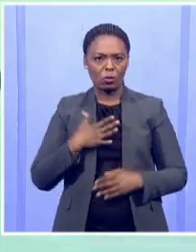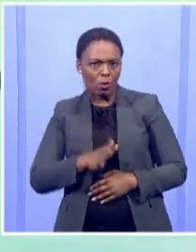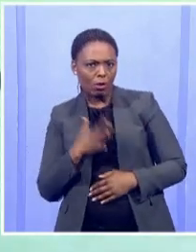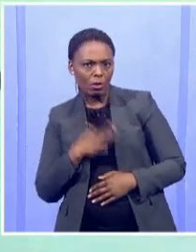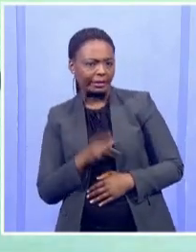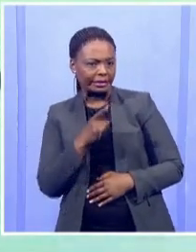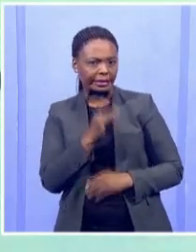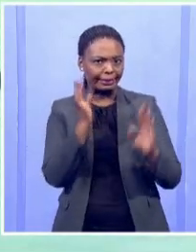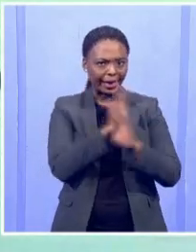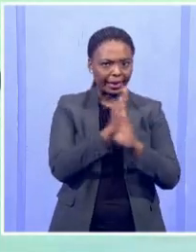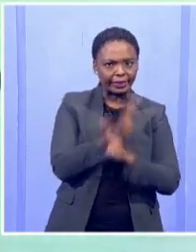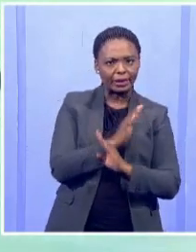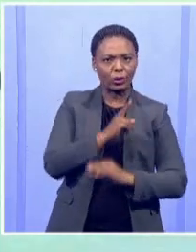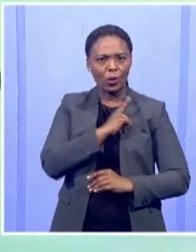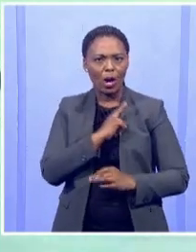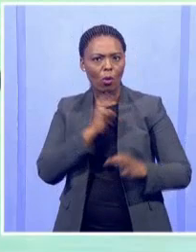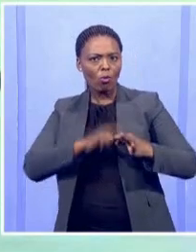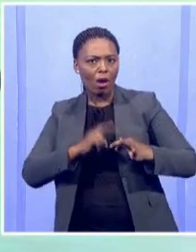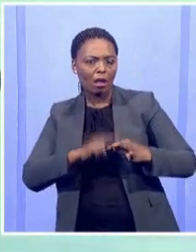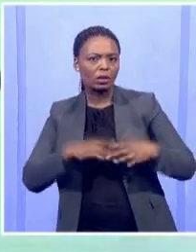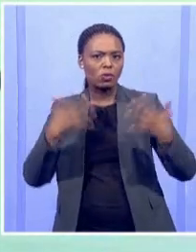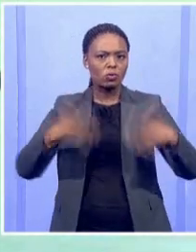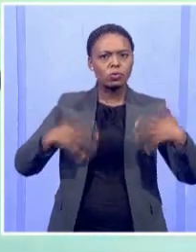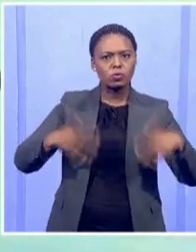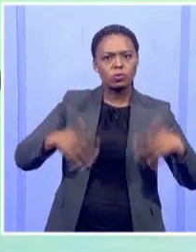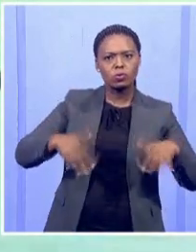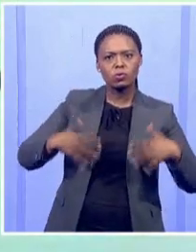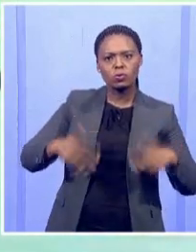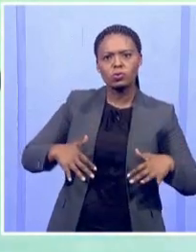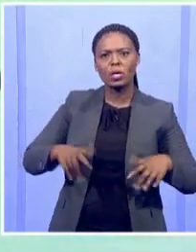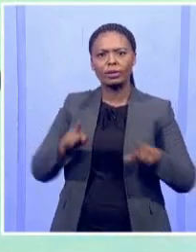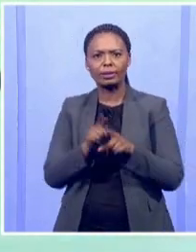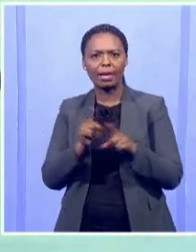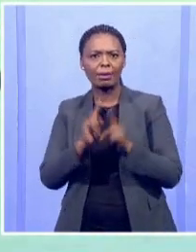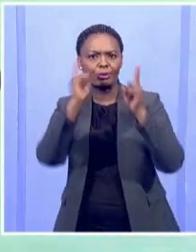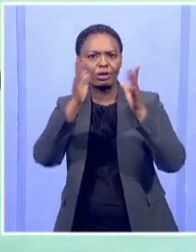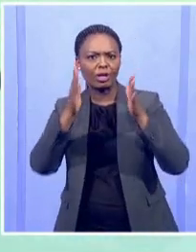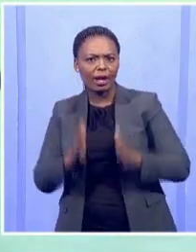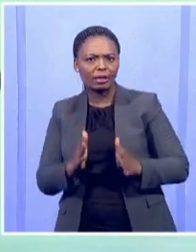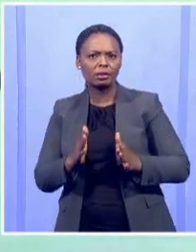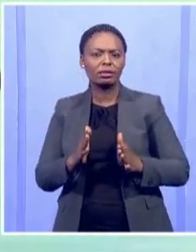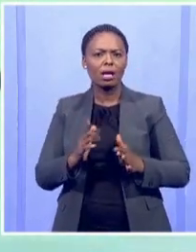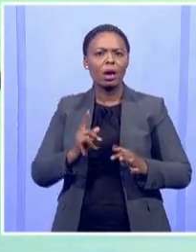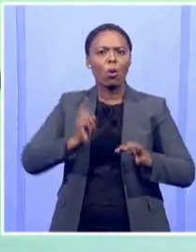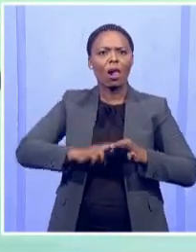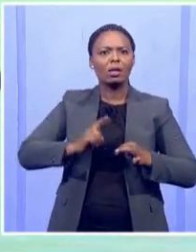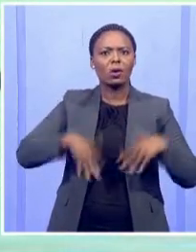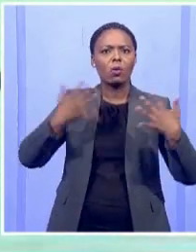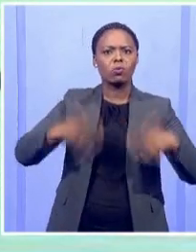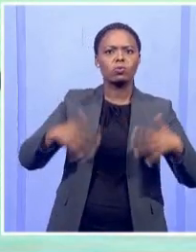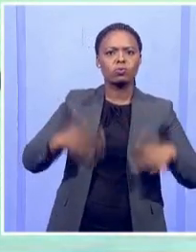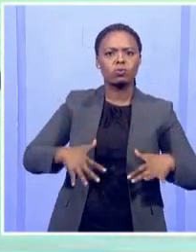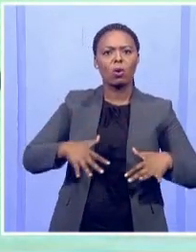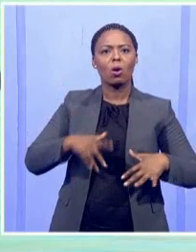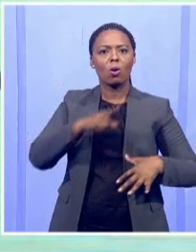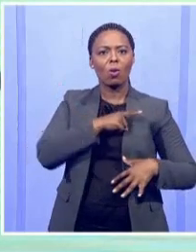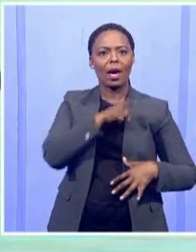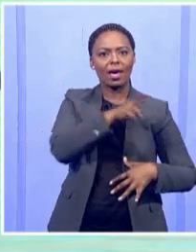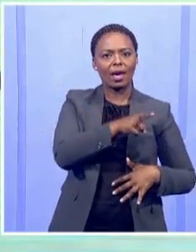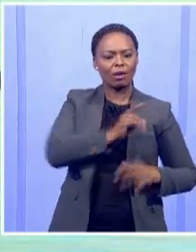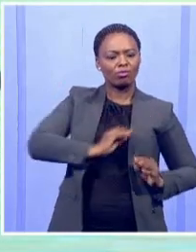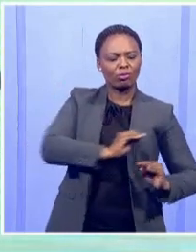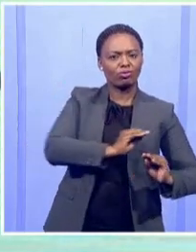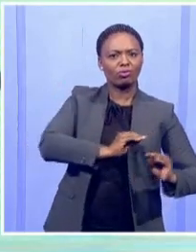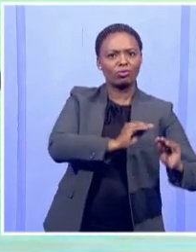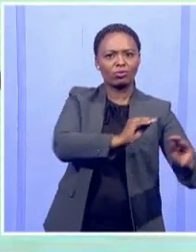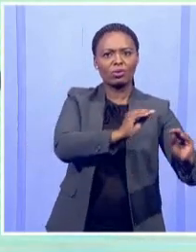your highly experienced specialists who we require to provide teaching, and therefore our rural